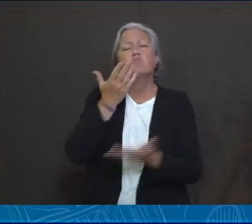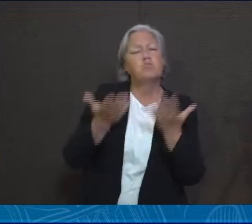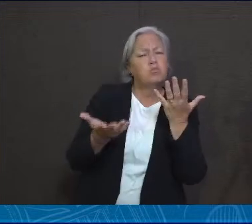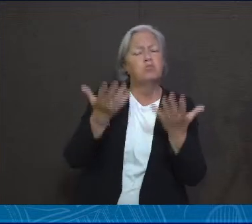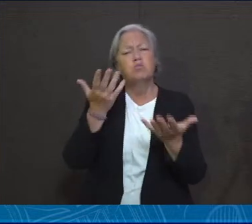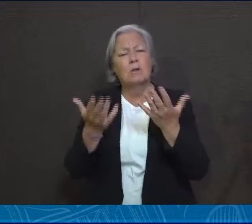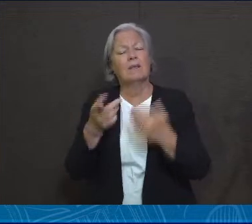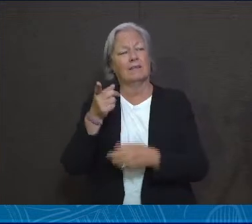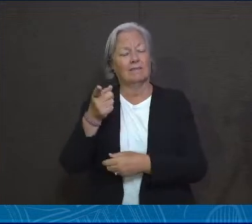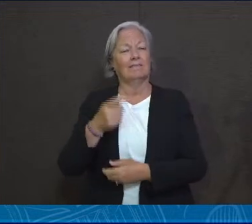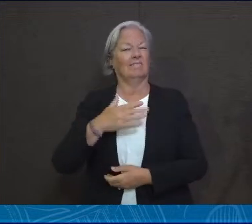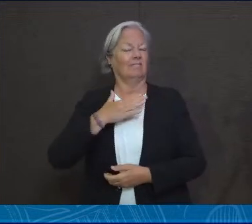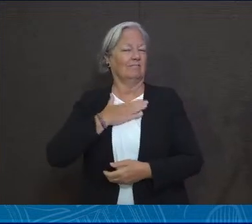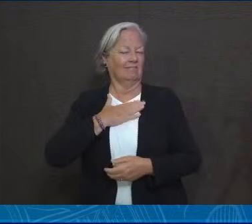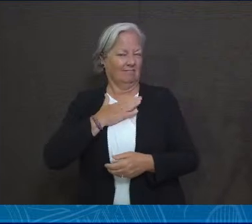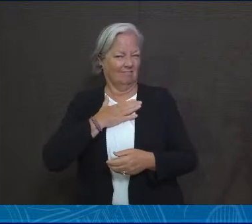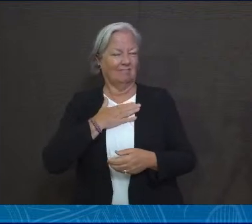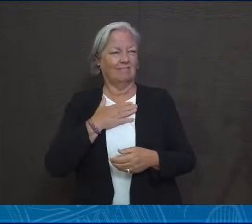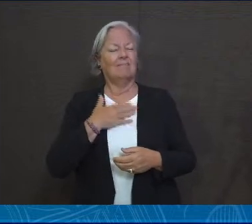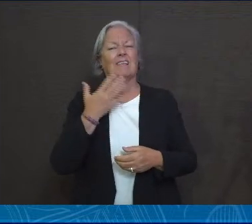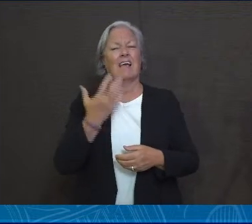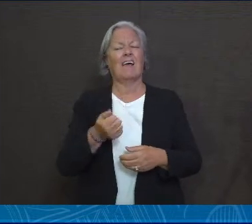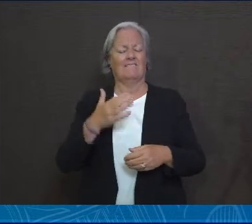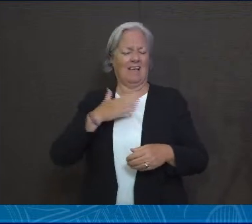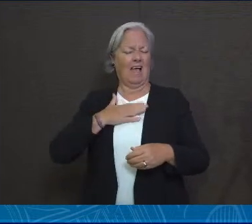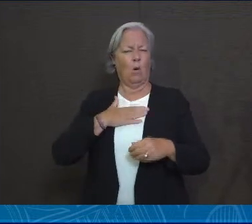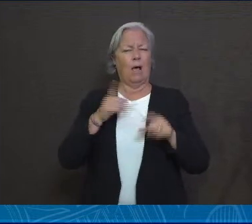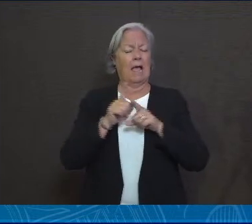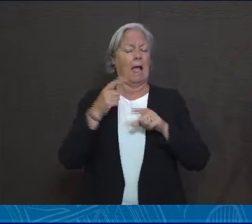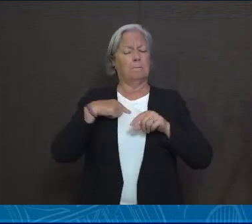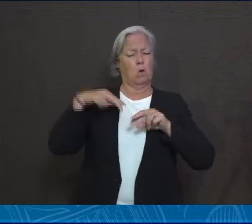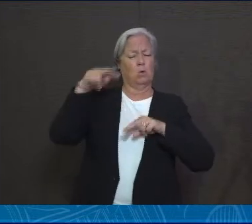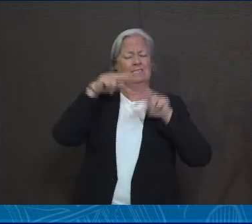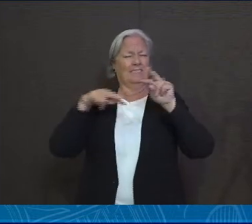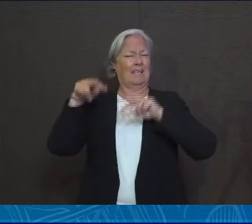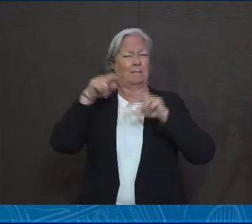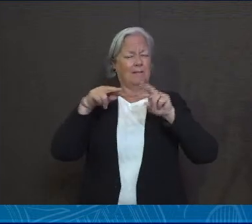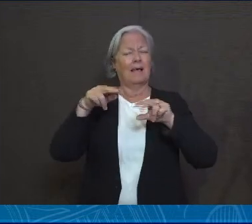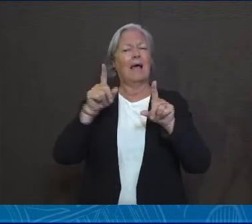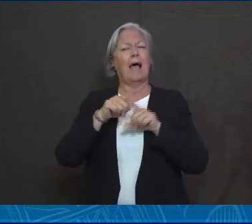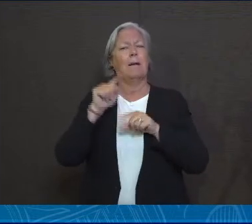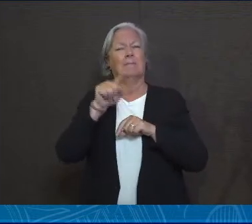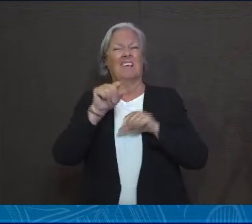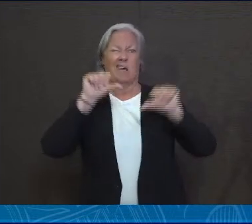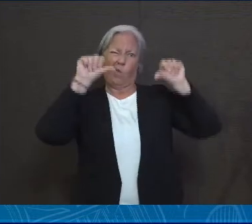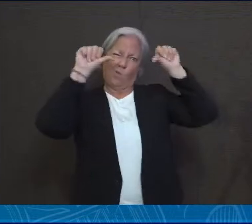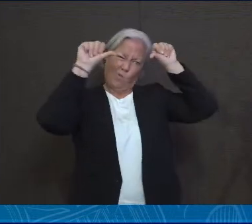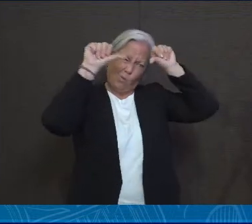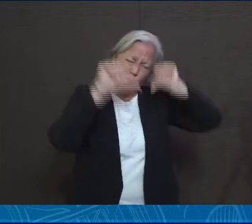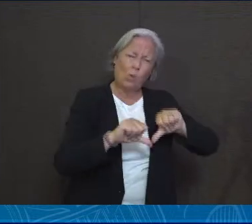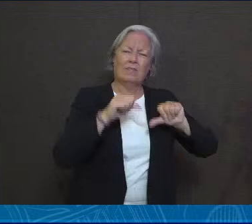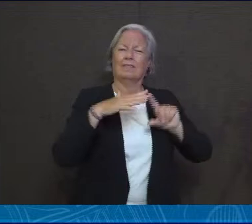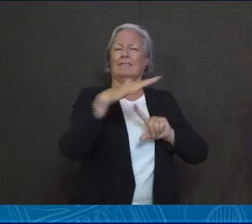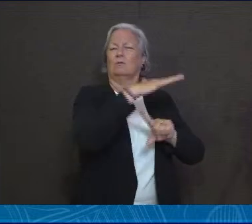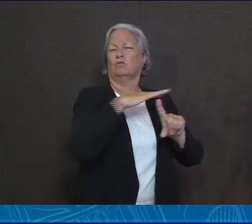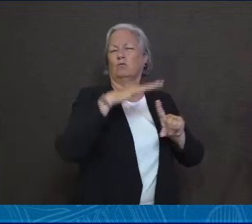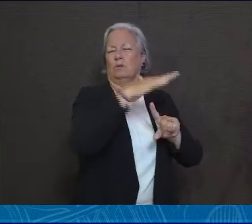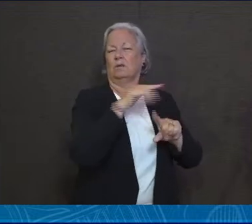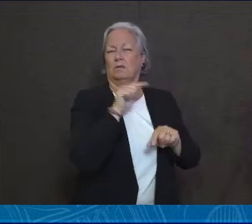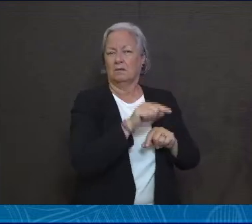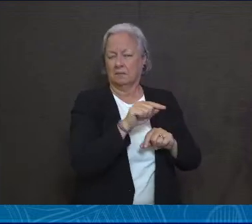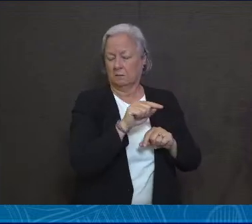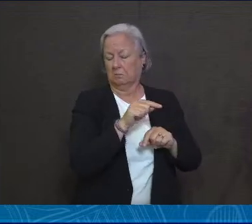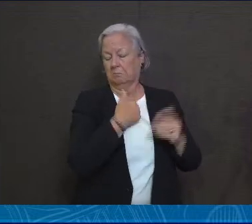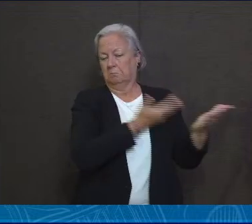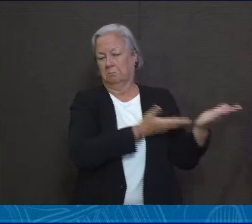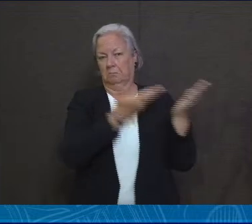military, we had an exercise called net assessment, which from the outside looks like a worst case scenario. But we know scientifically, and I